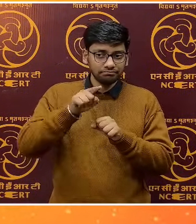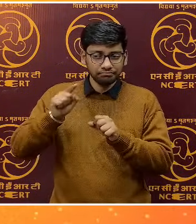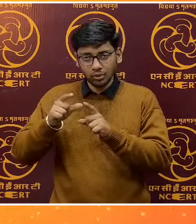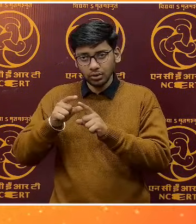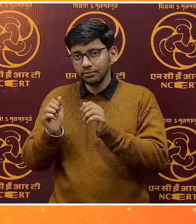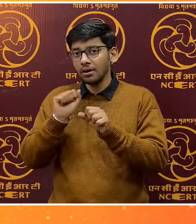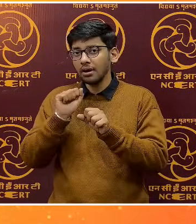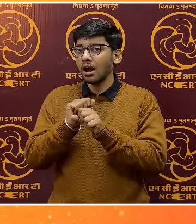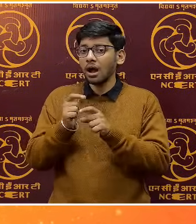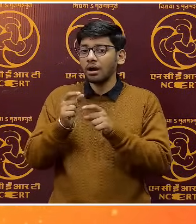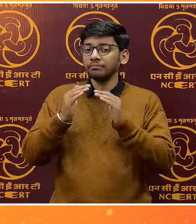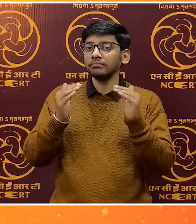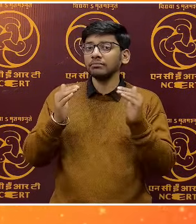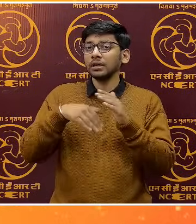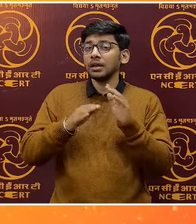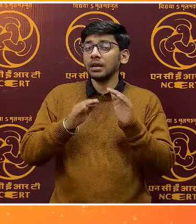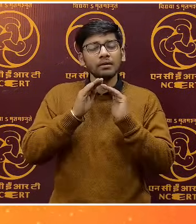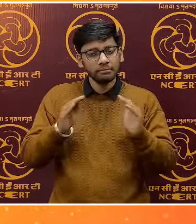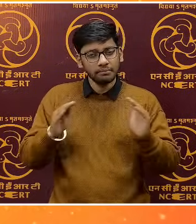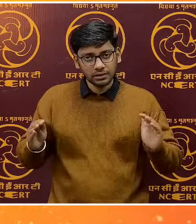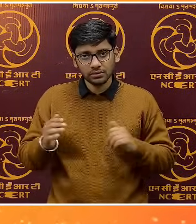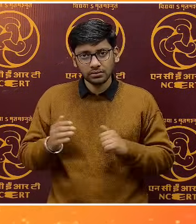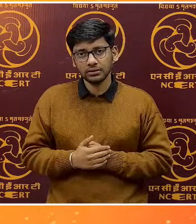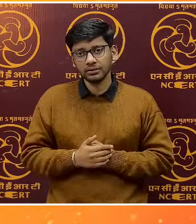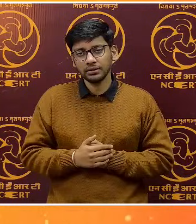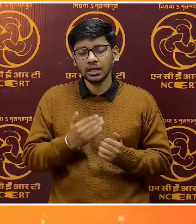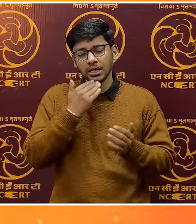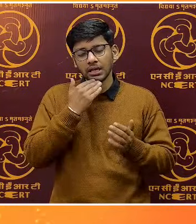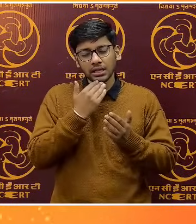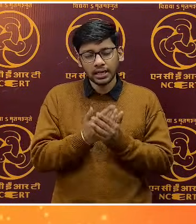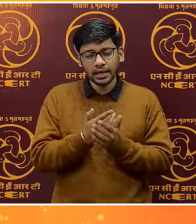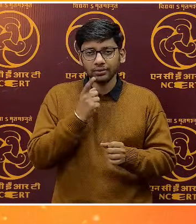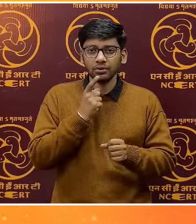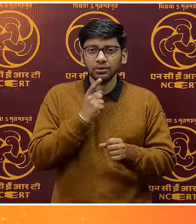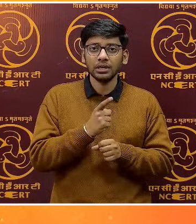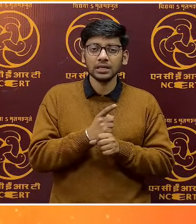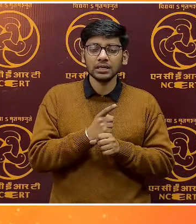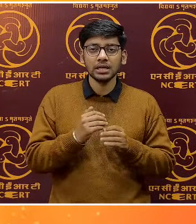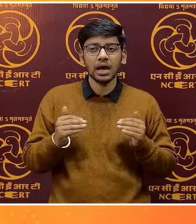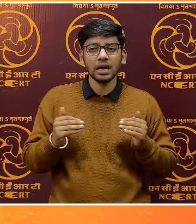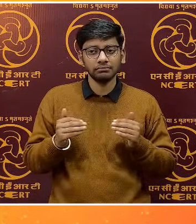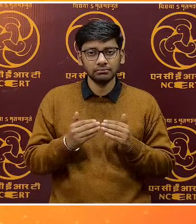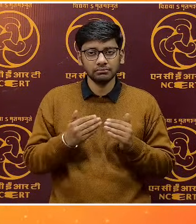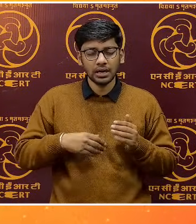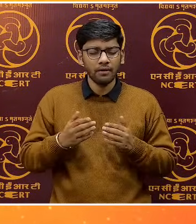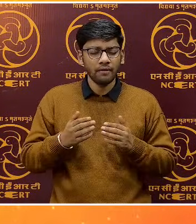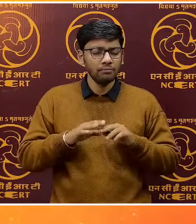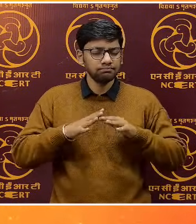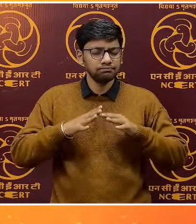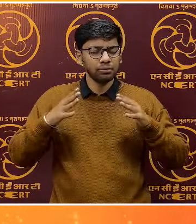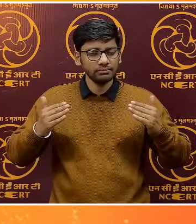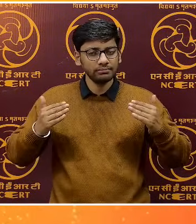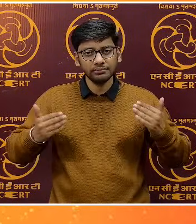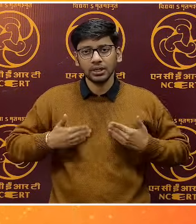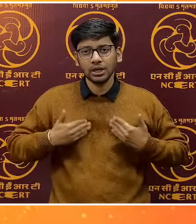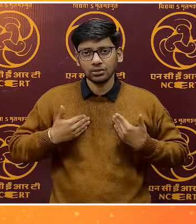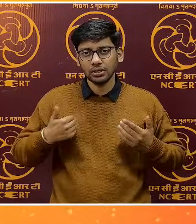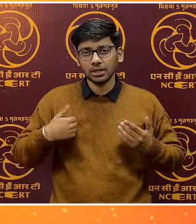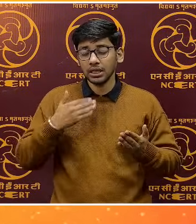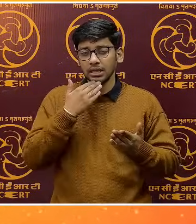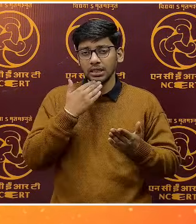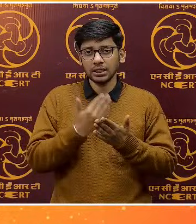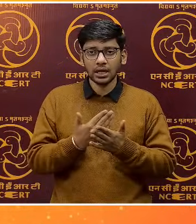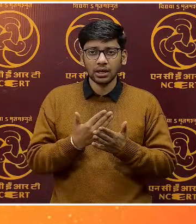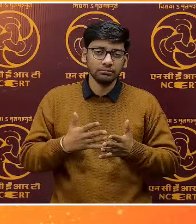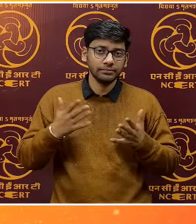I'm saying from the students' behalf. Thank you so much, ma'am, for being with us. It was a wonderful conversation and we enjoyed a lot. Thank you once again.